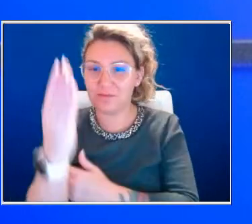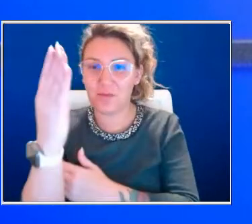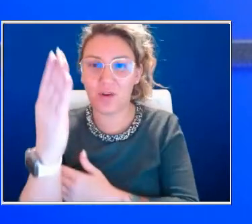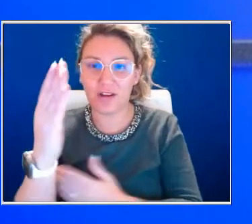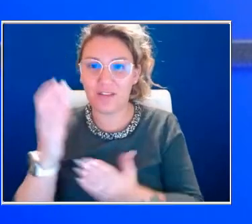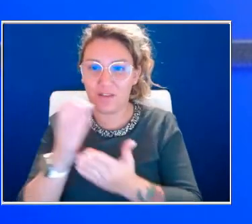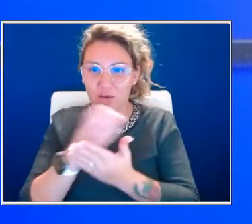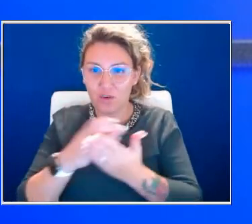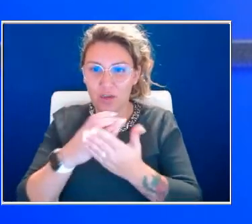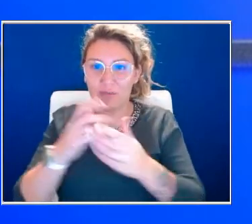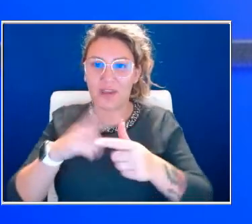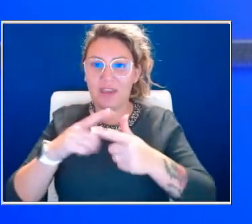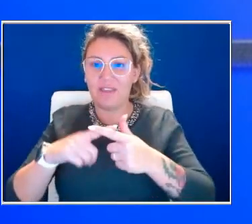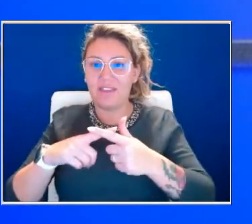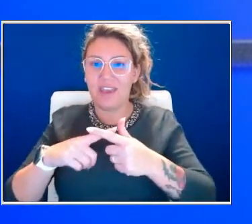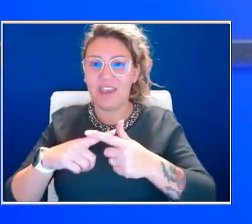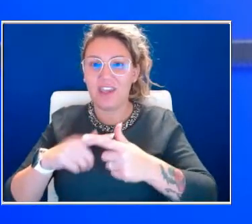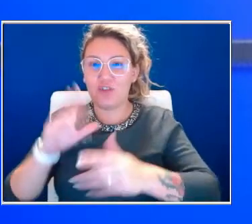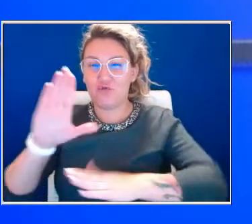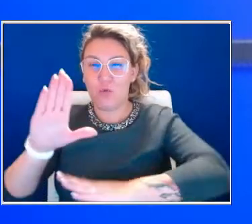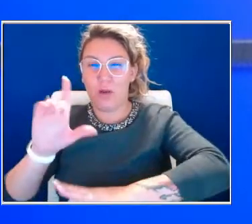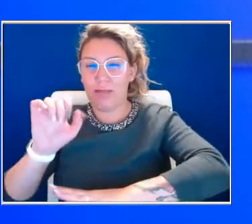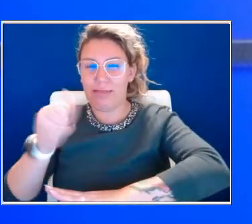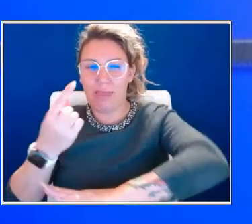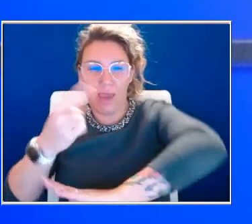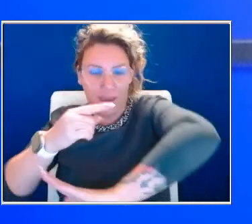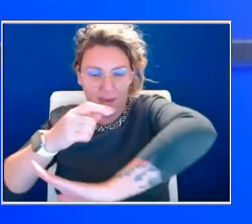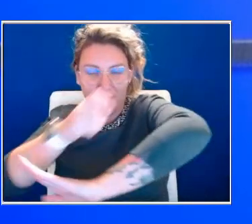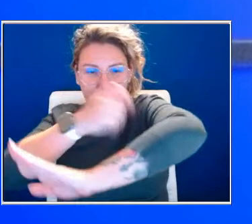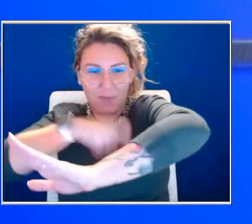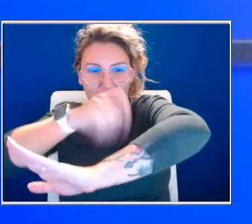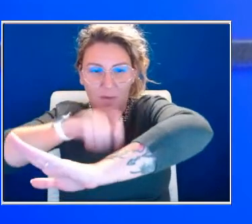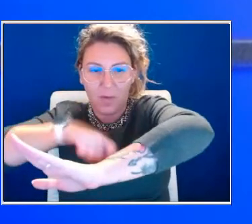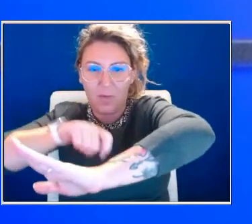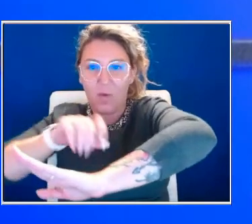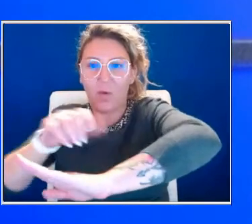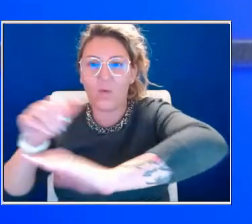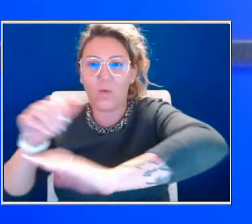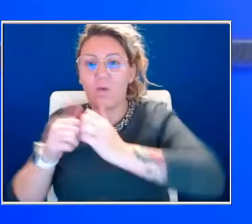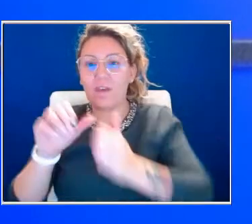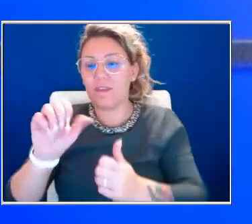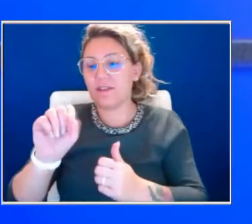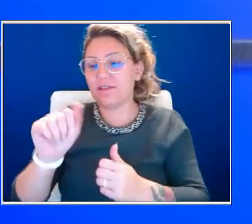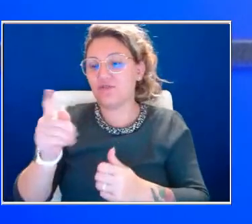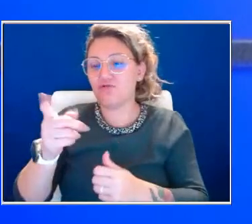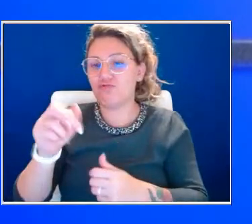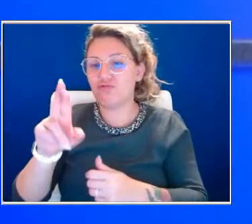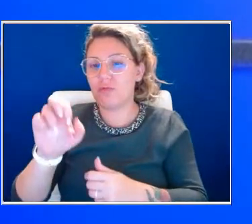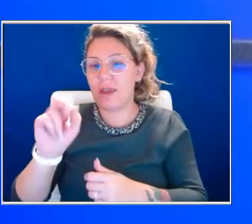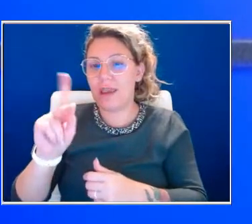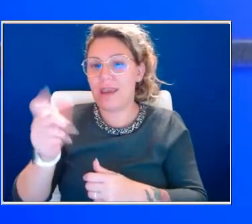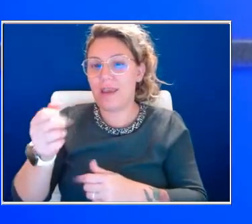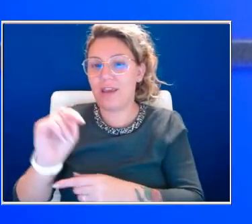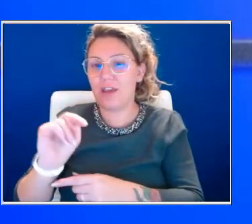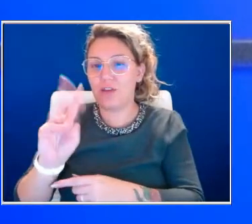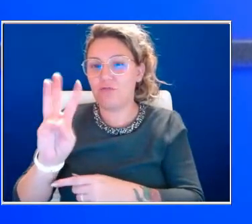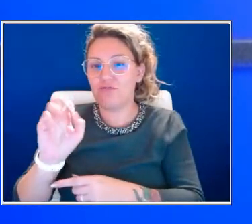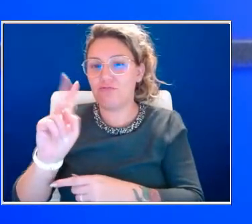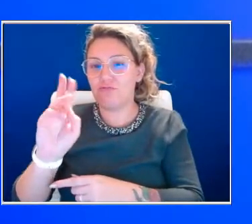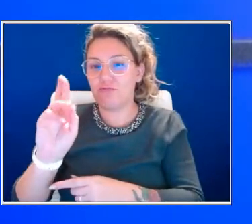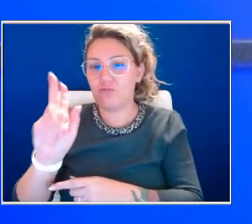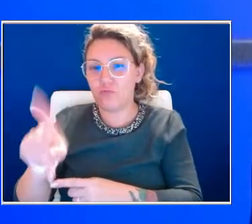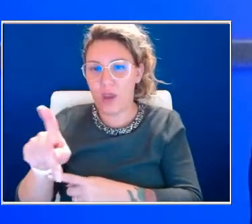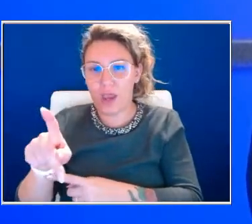wrap your leg with saran wrap. Well, we thought, well, so we tore off the saran wrap in